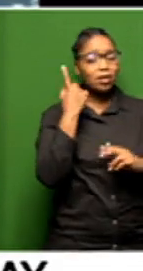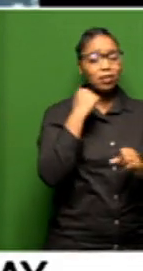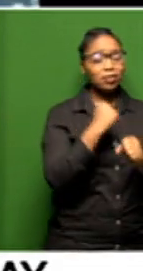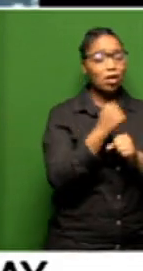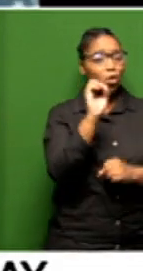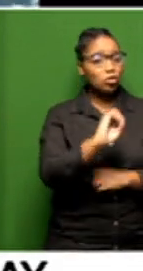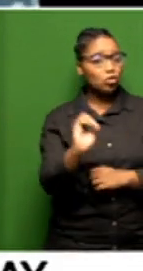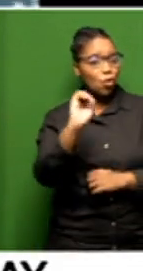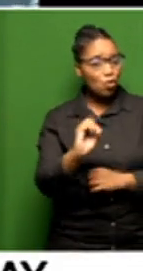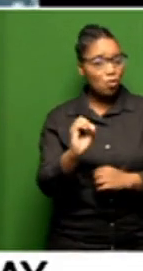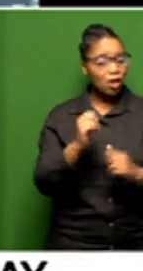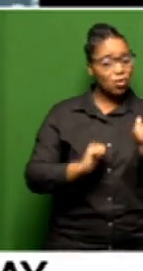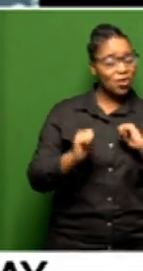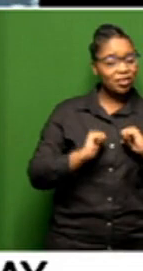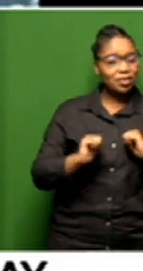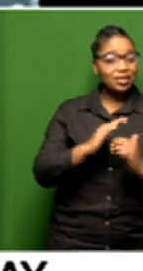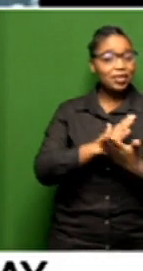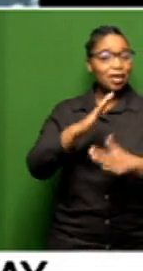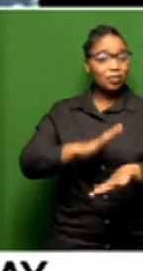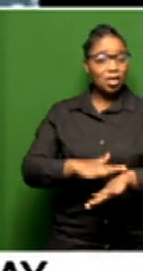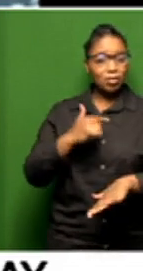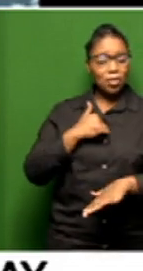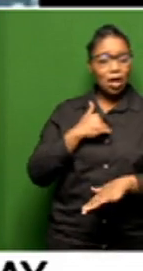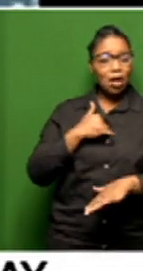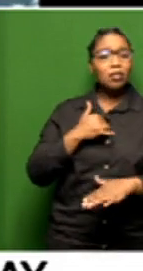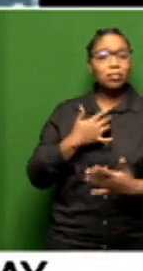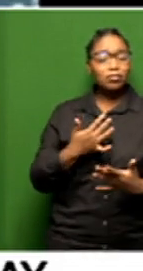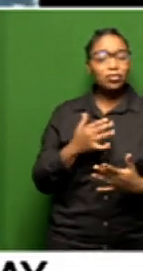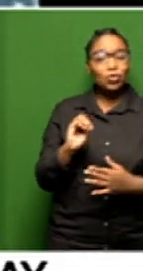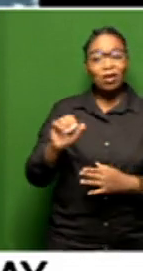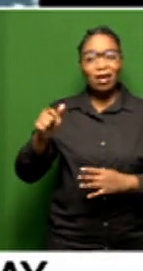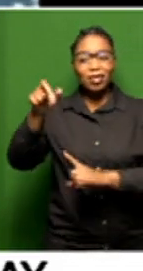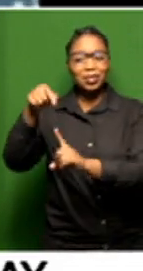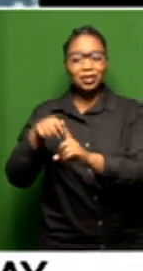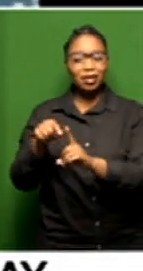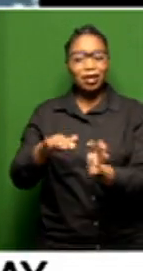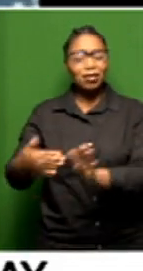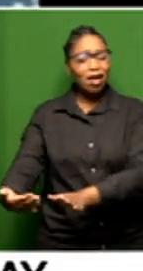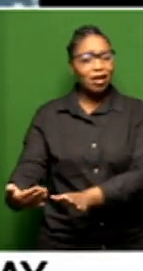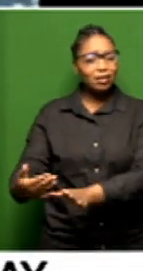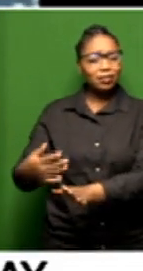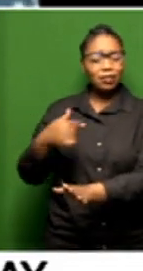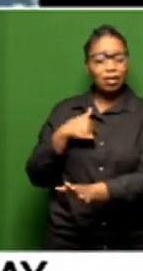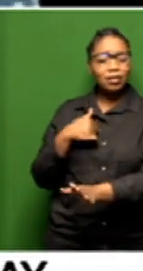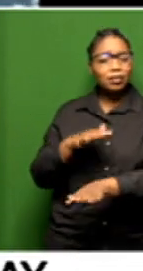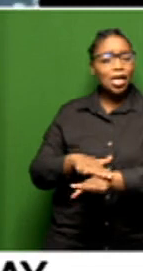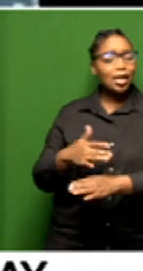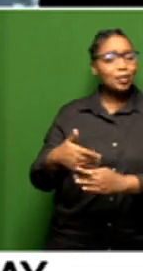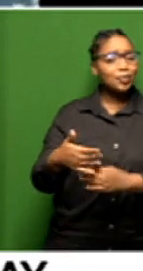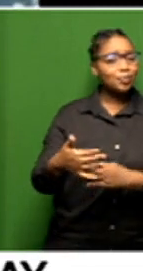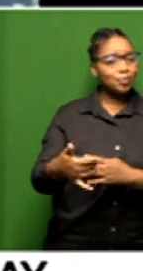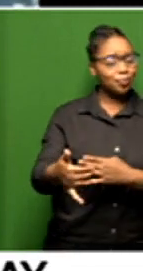year, there were moments when I wanted to. There's a character who dies, and as we're going